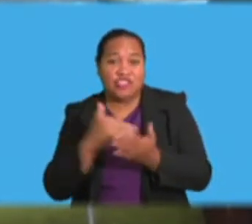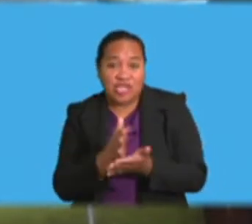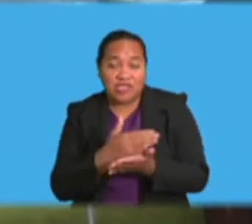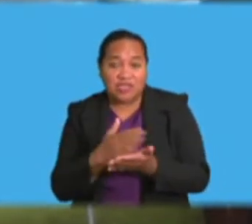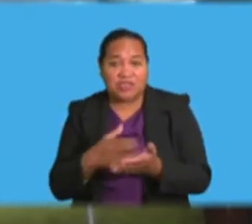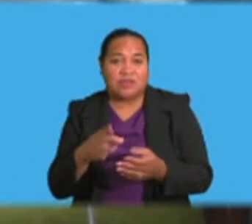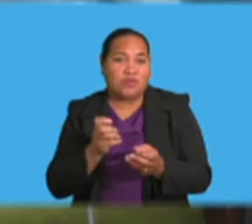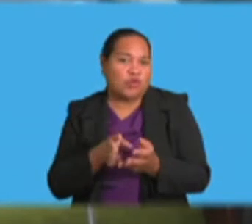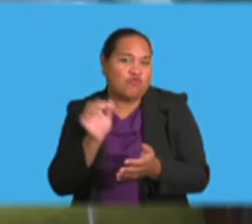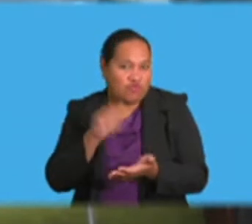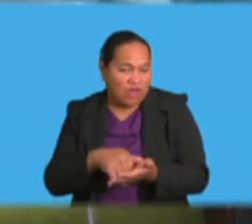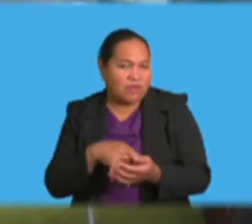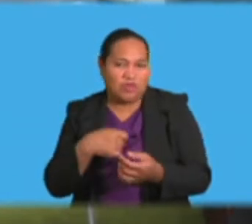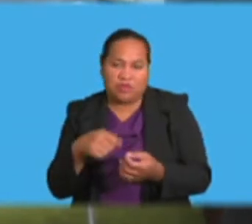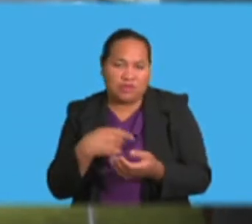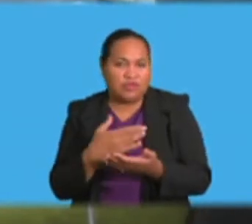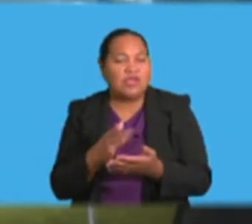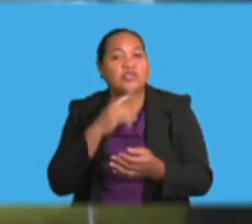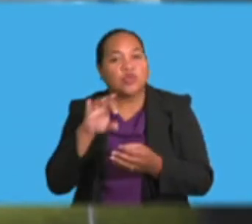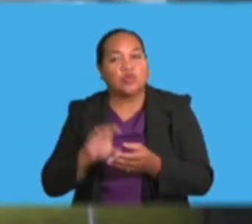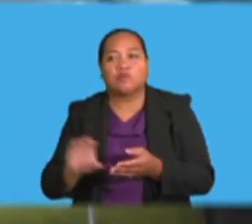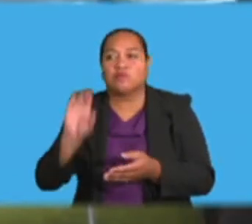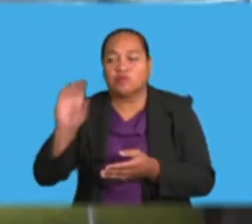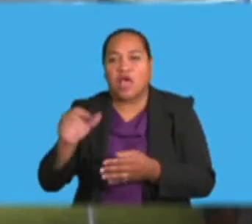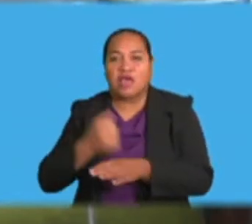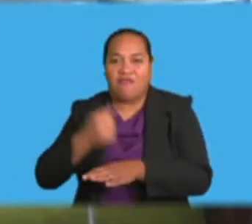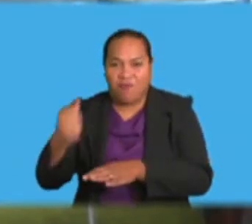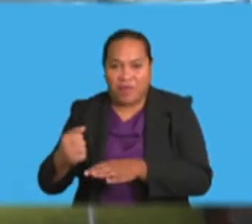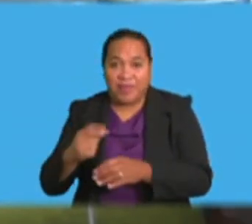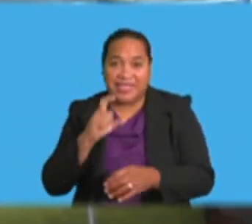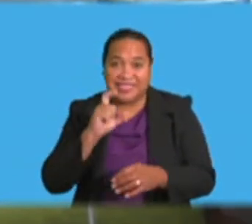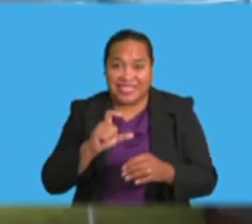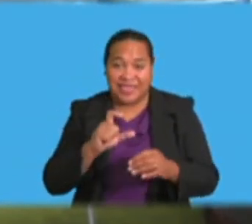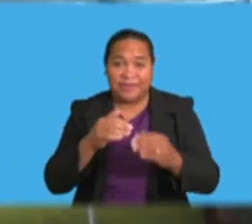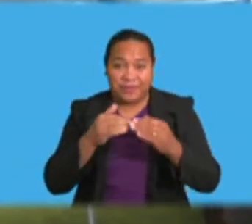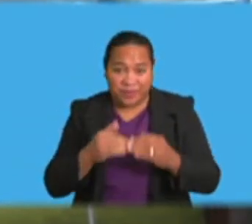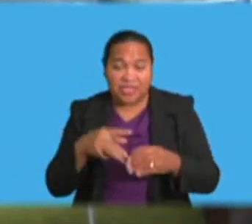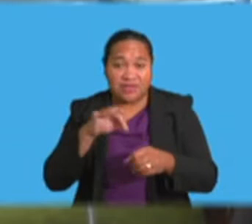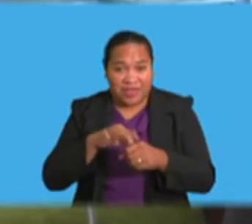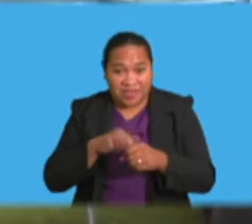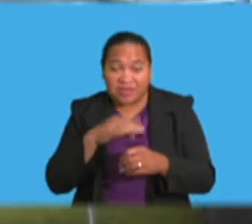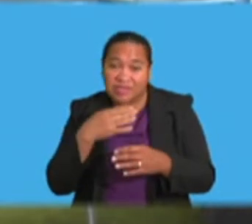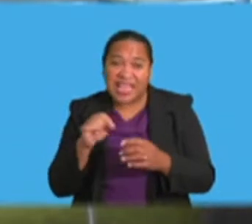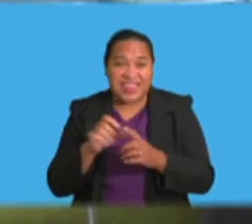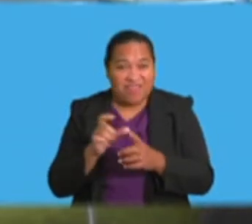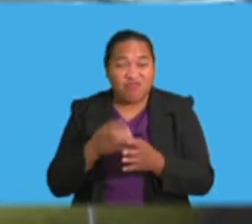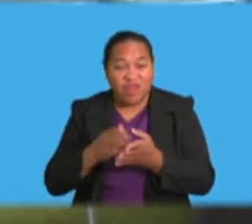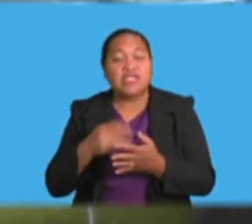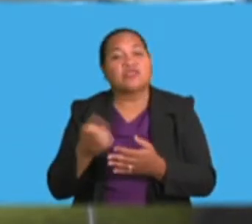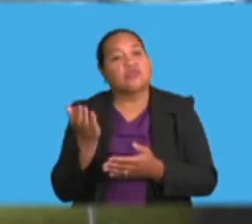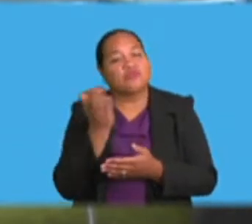dividend shares or no dividend rights, that goes to government. And C-class shares neither carrying voting or dividend rights, that again goes to